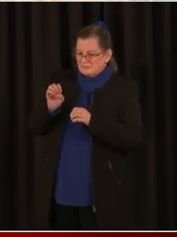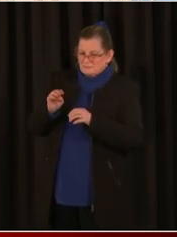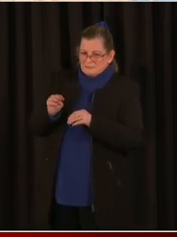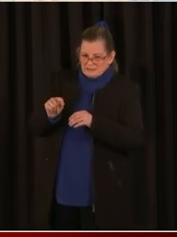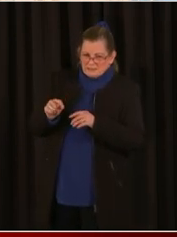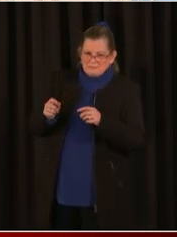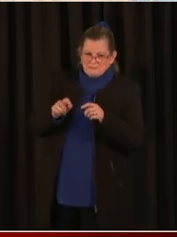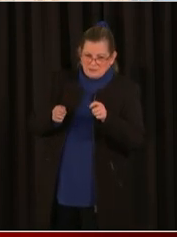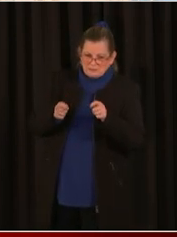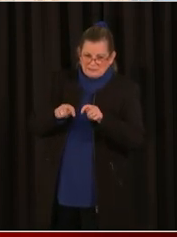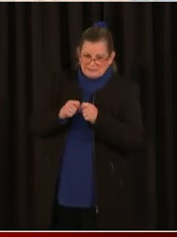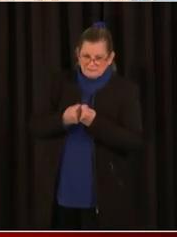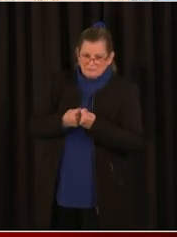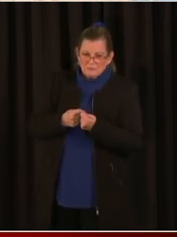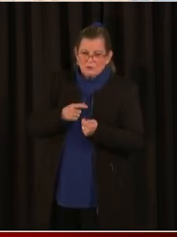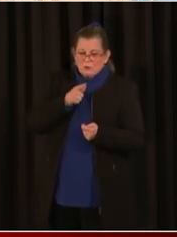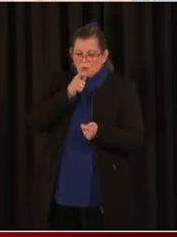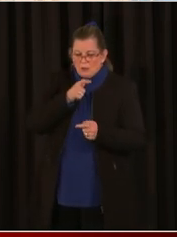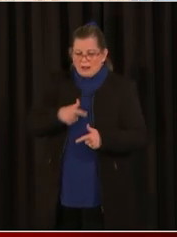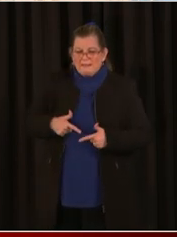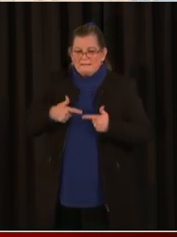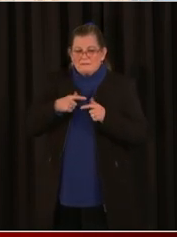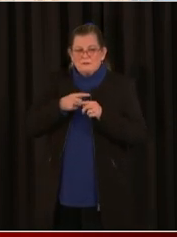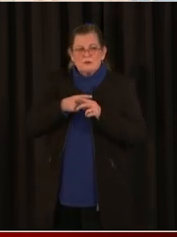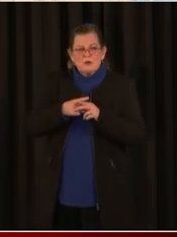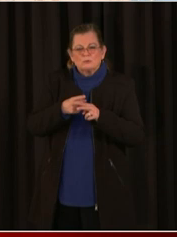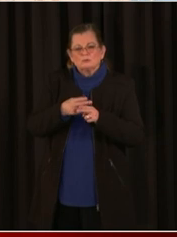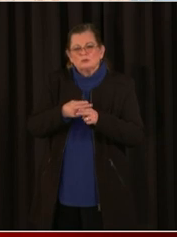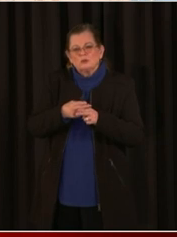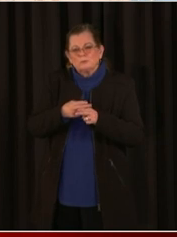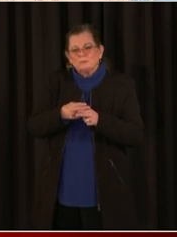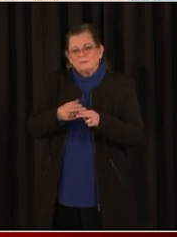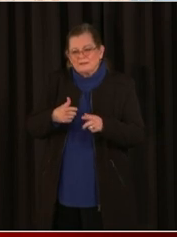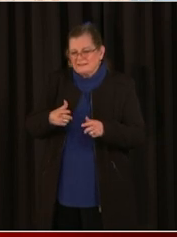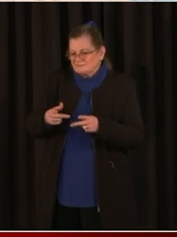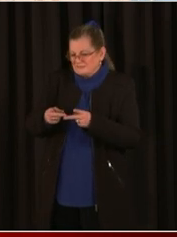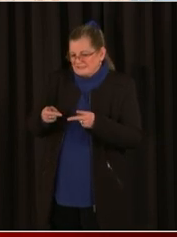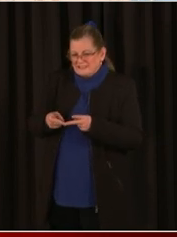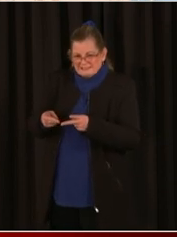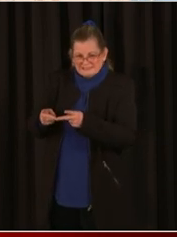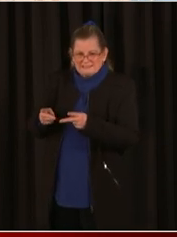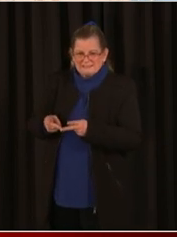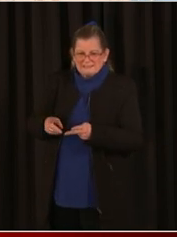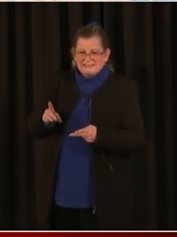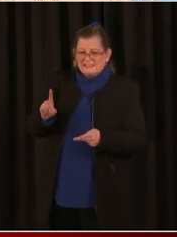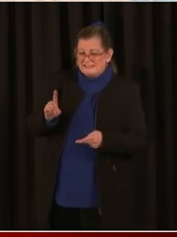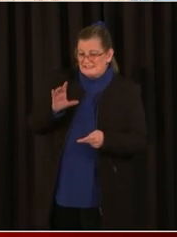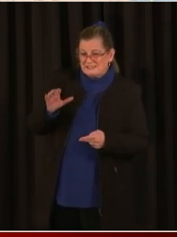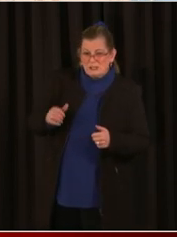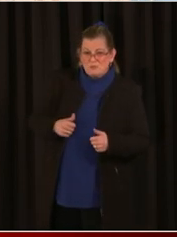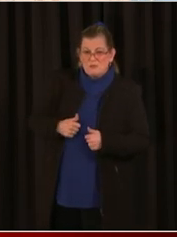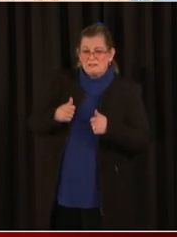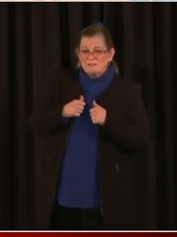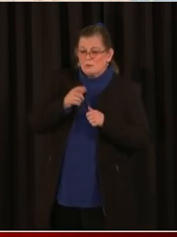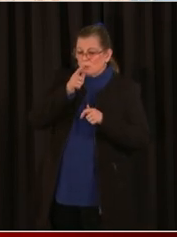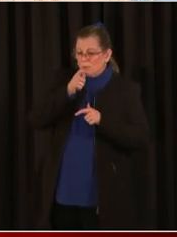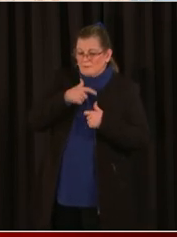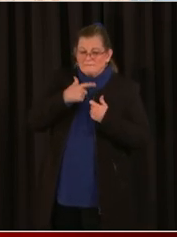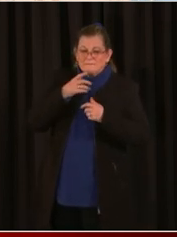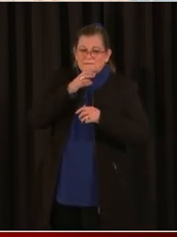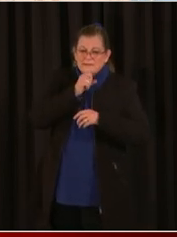team, residents of long-term and intermediate care facilities, DC residents who are 65 years or